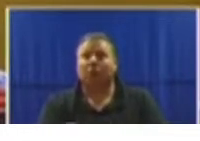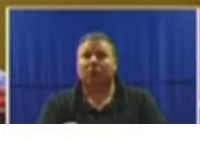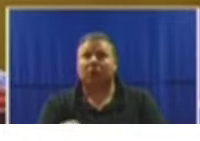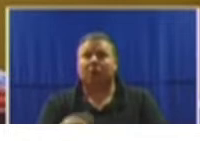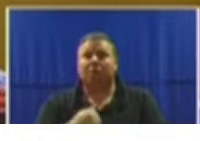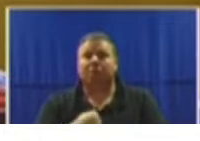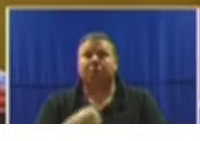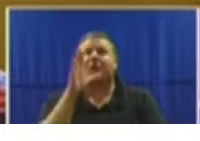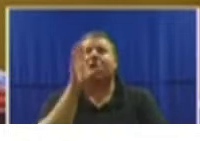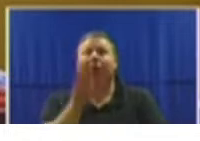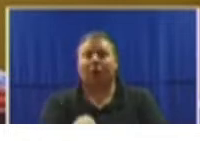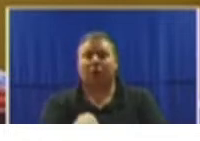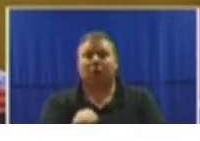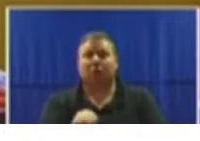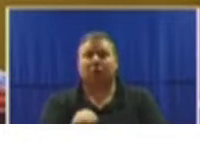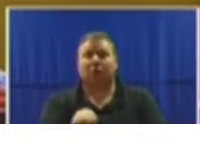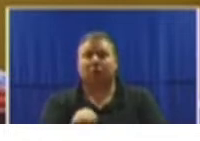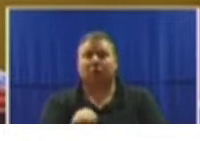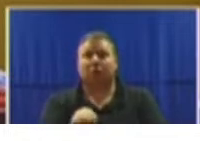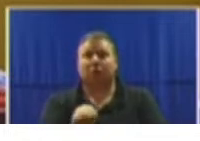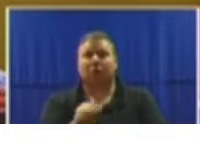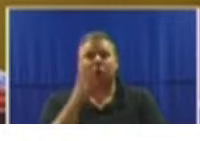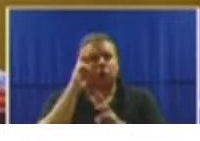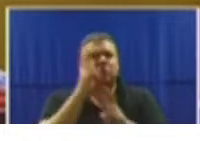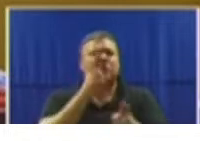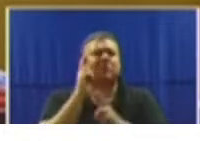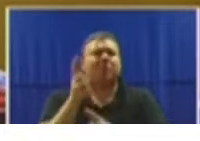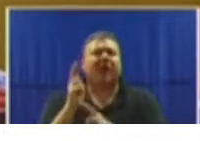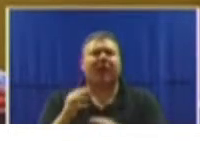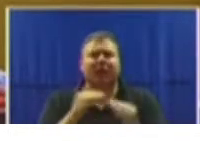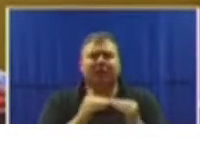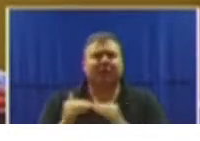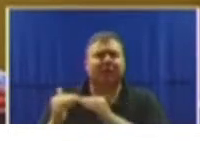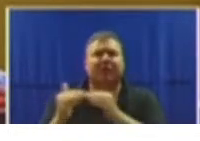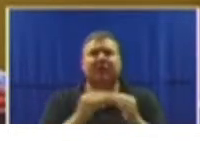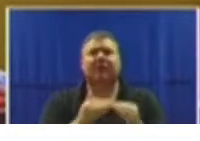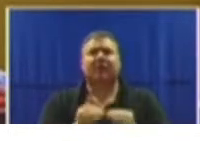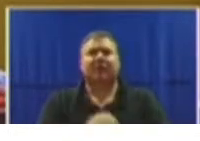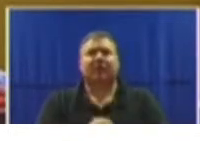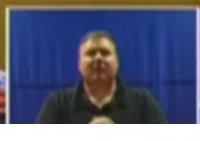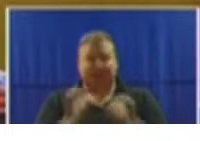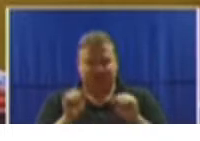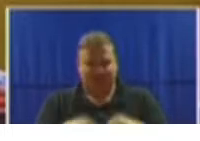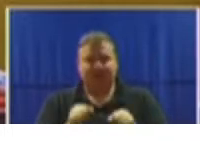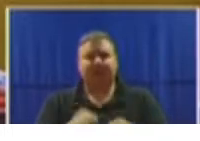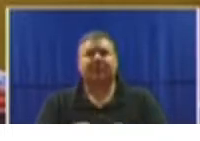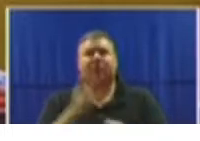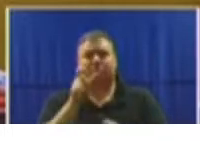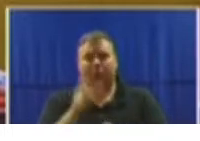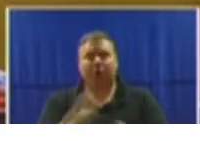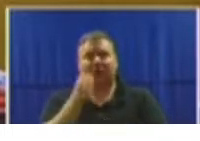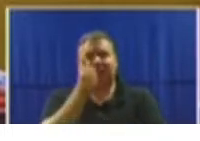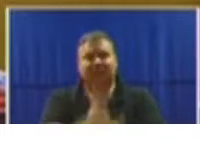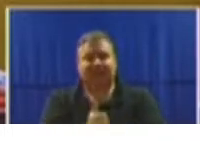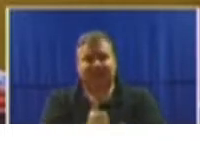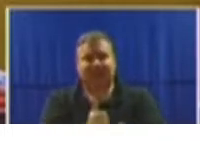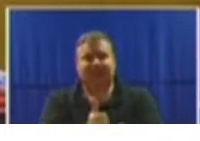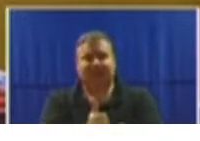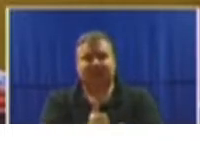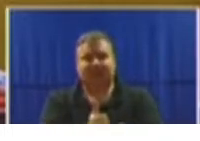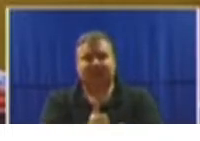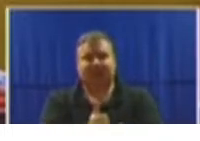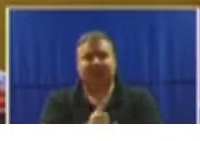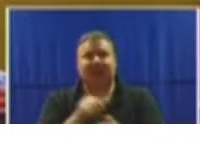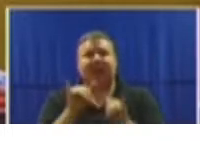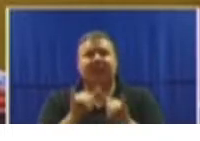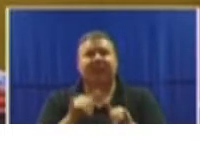requesting is mutual respect amongst ourselves. Yes, somebody had occupied a seat, and that matter could